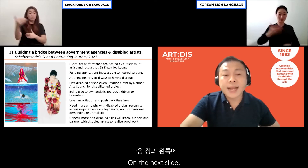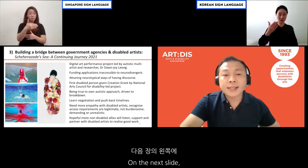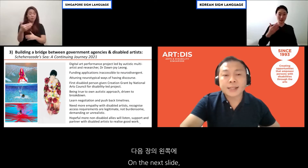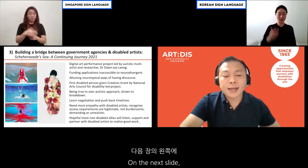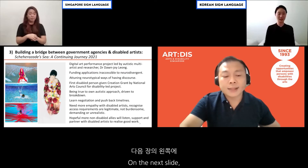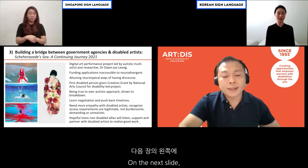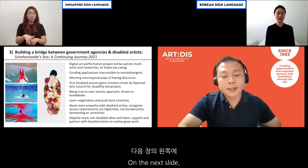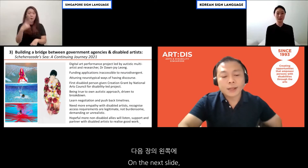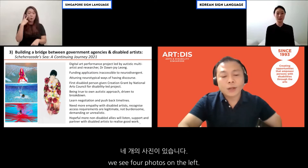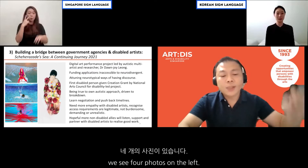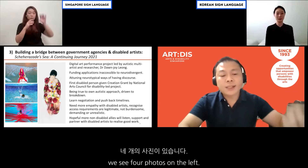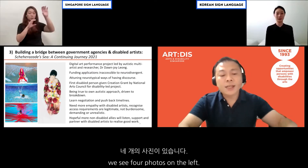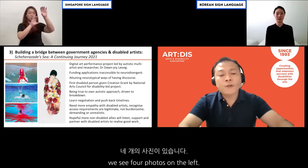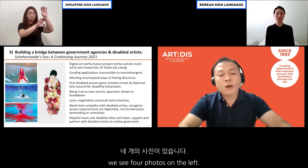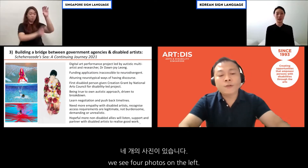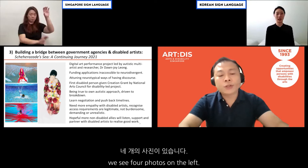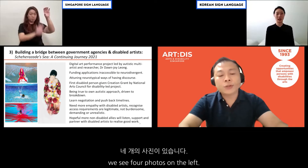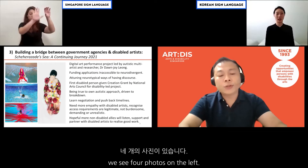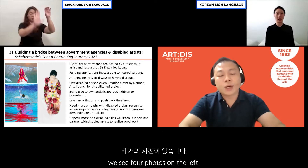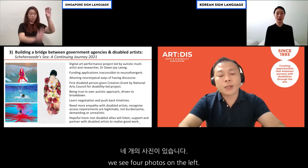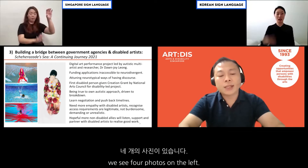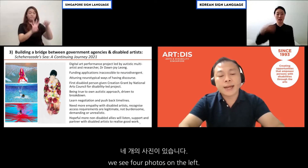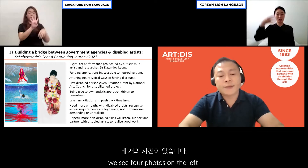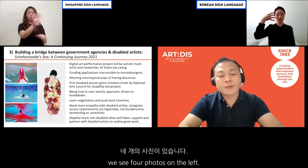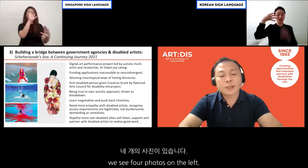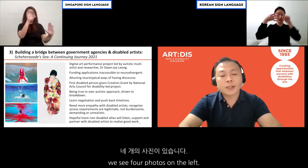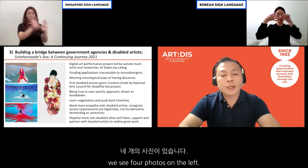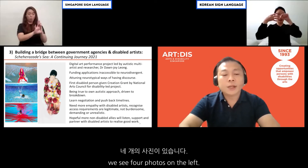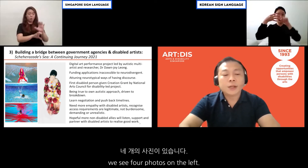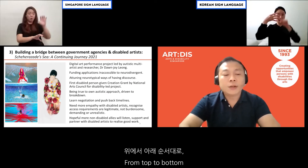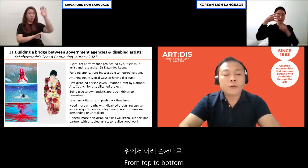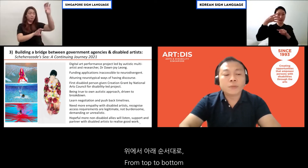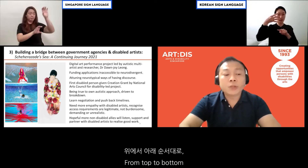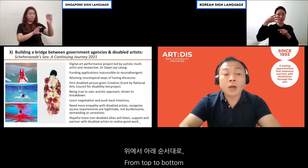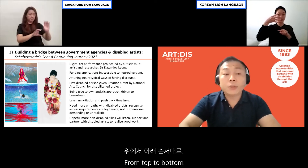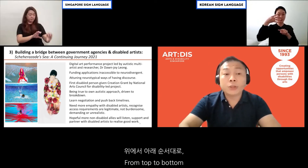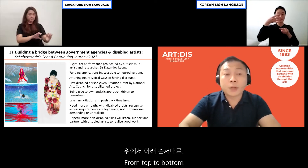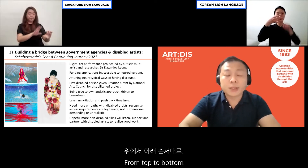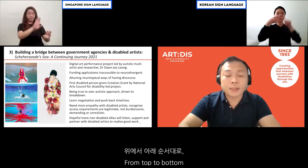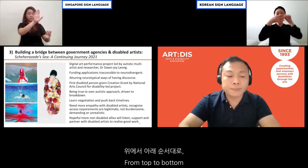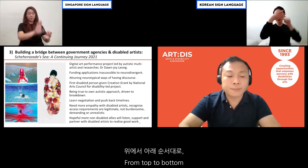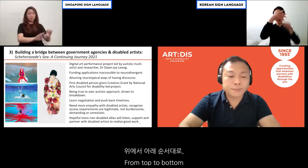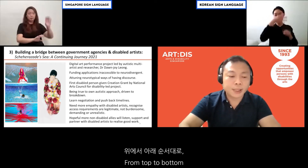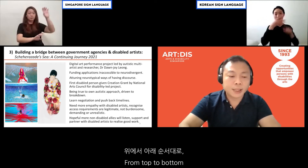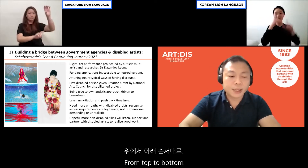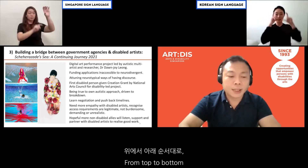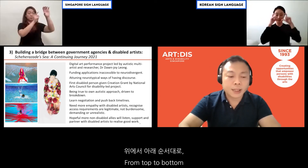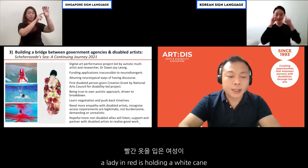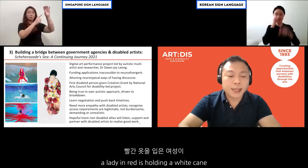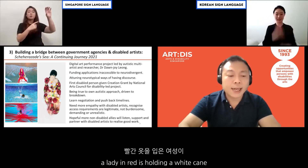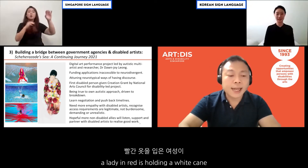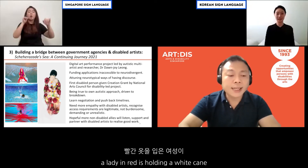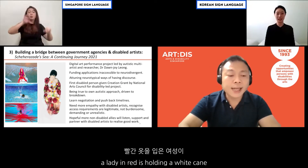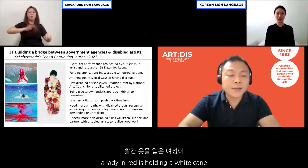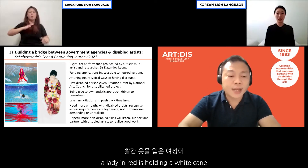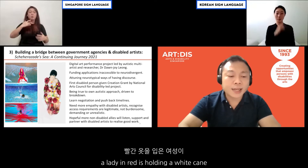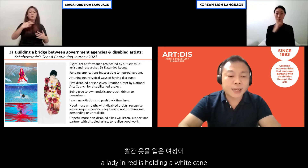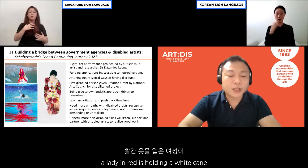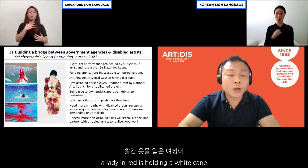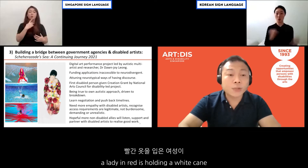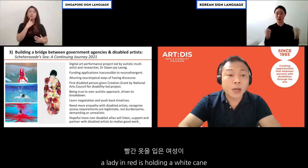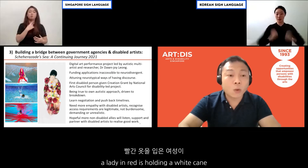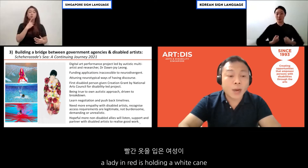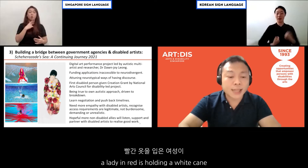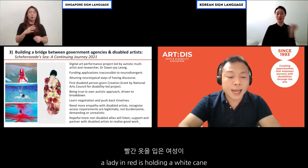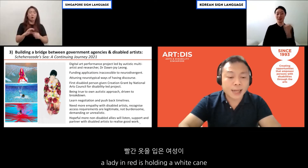On the next slide, we see four photos on the left, from top to bottom. A lady in red